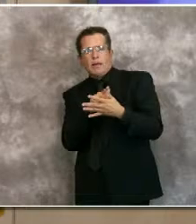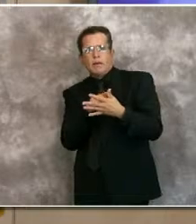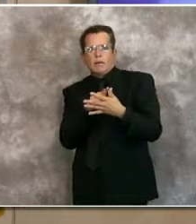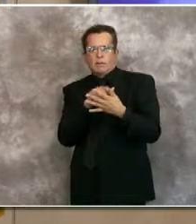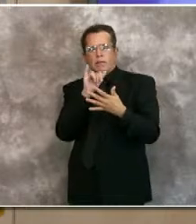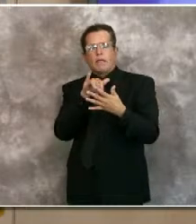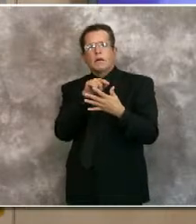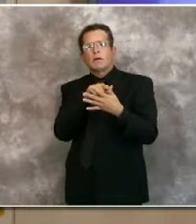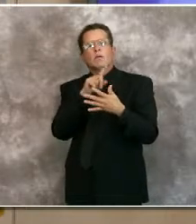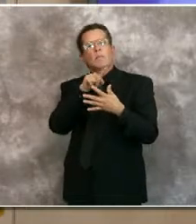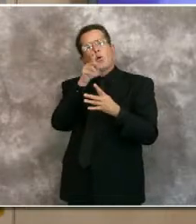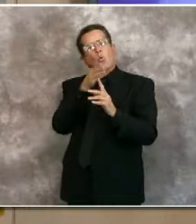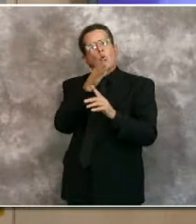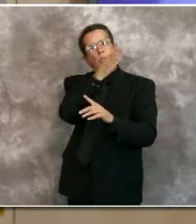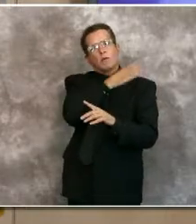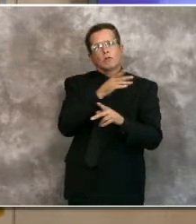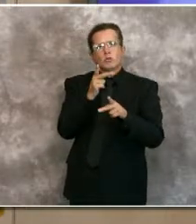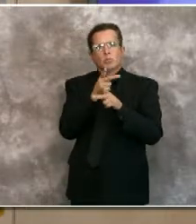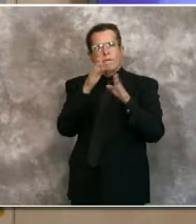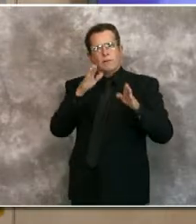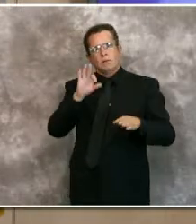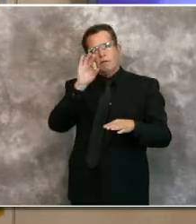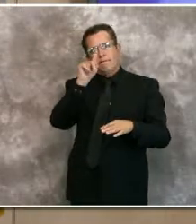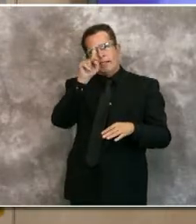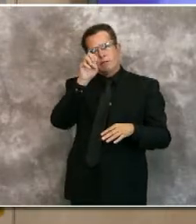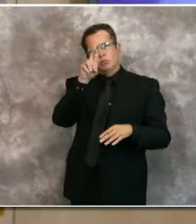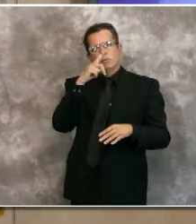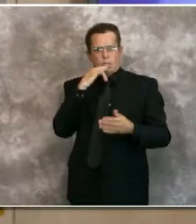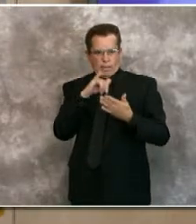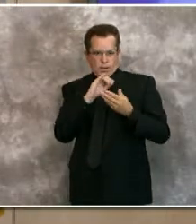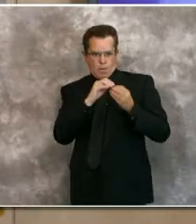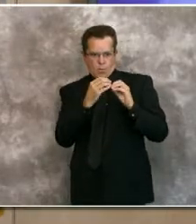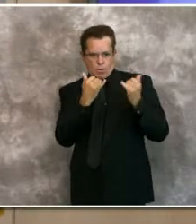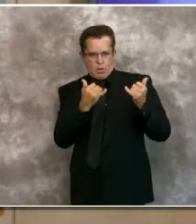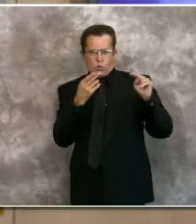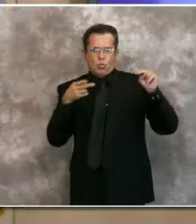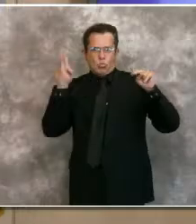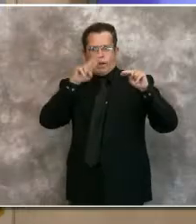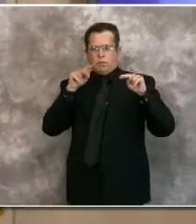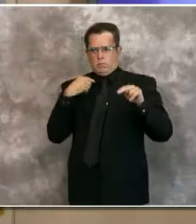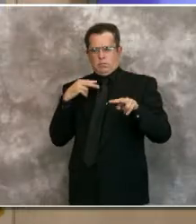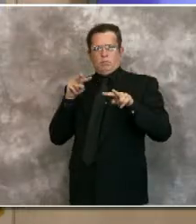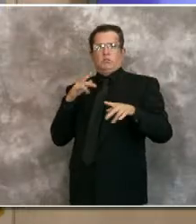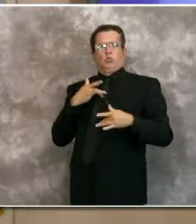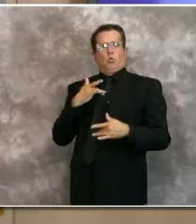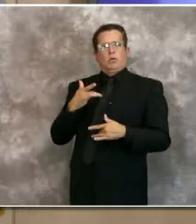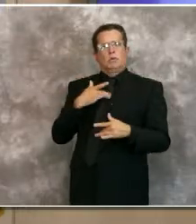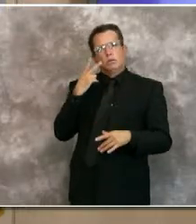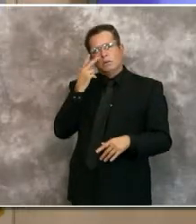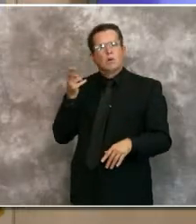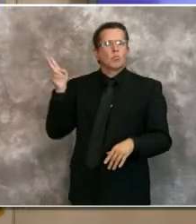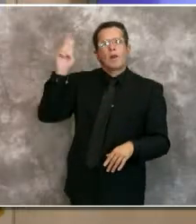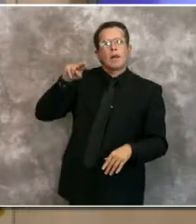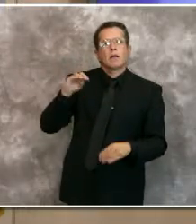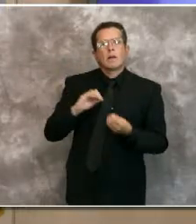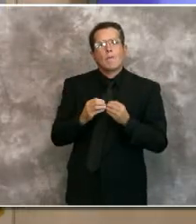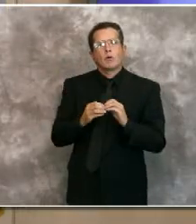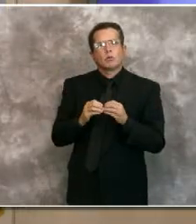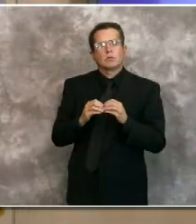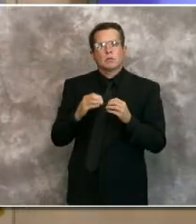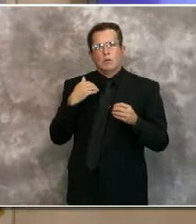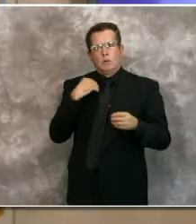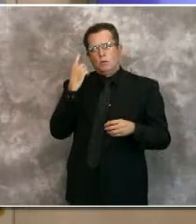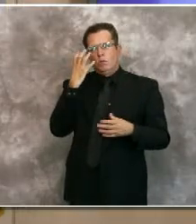conference, Supervisor Fletcher talked about, these numbers, these rises over the weekend being concerning. Can you just kind of help me understand